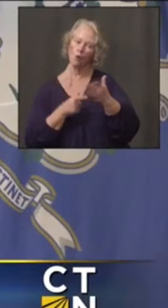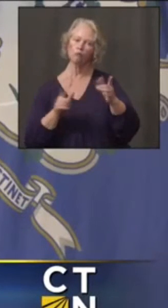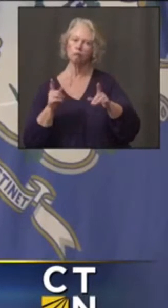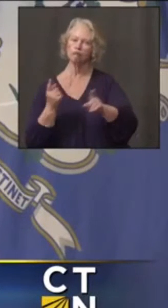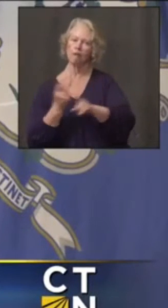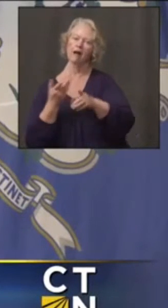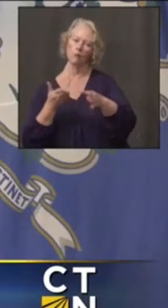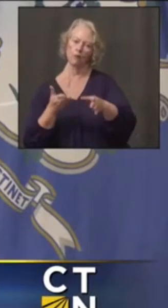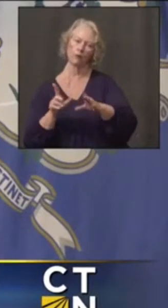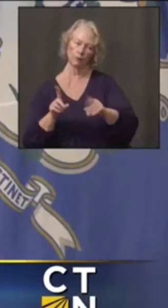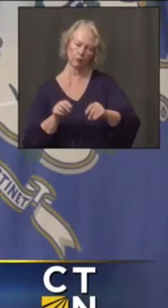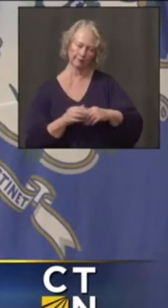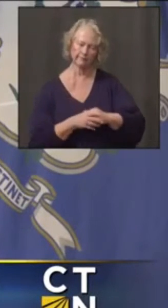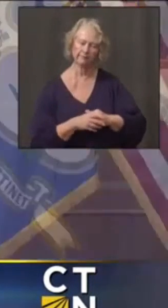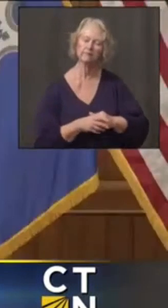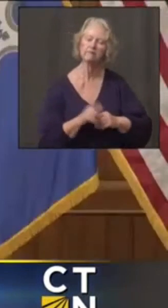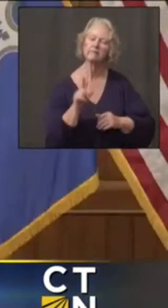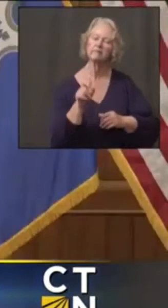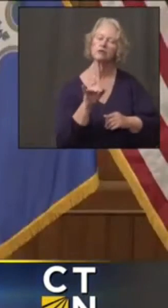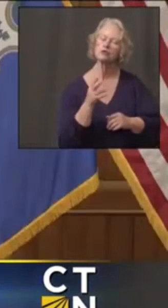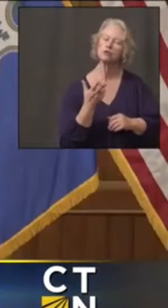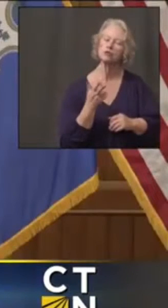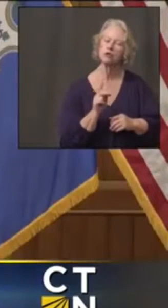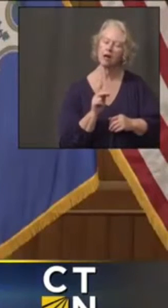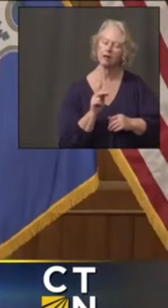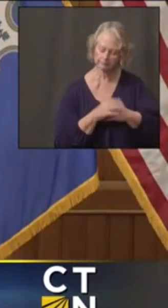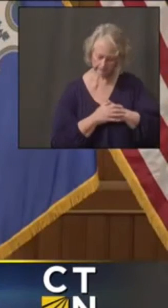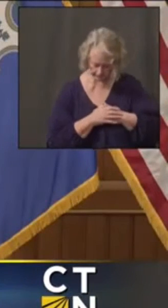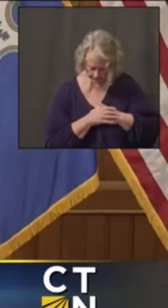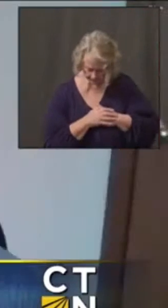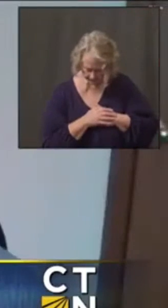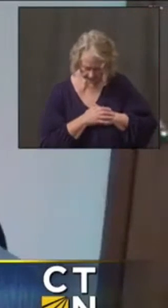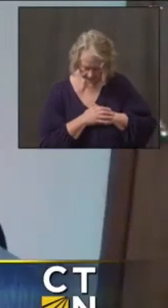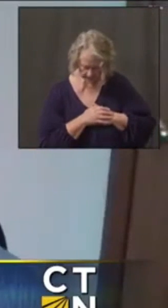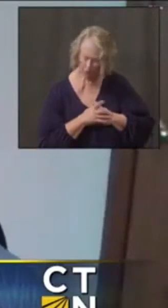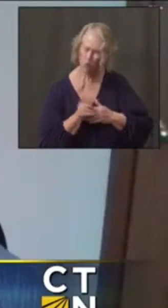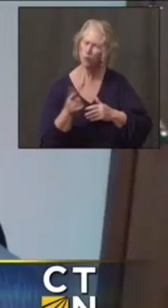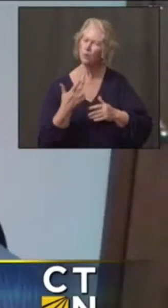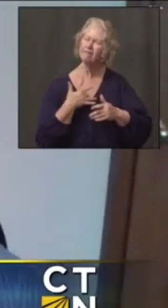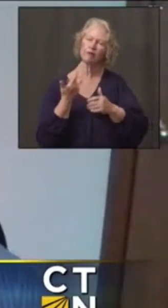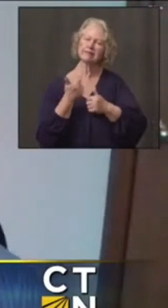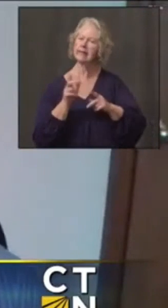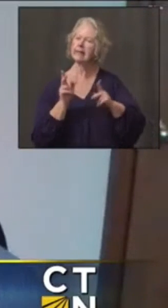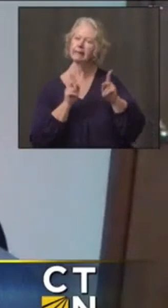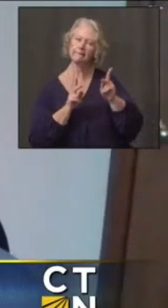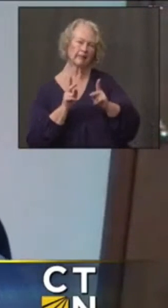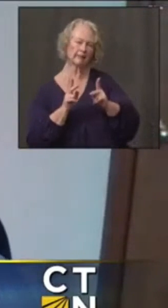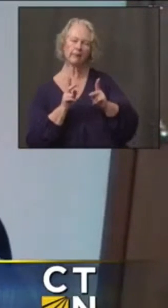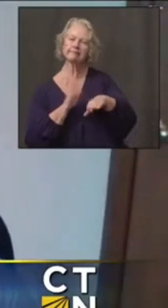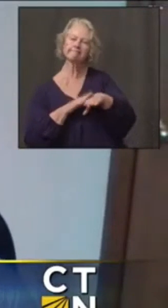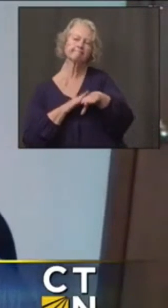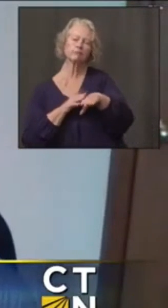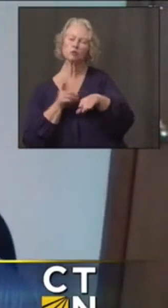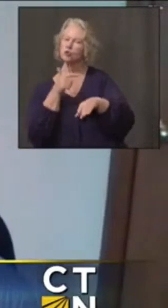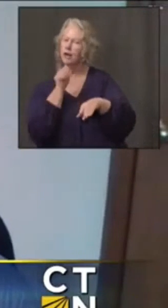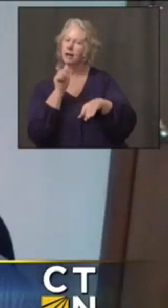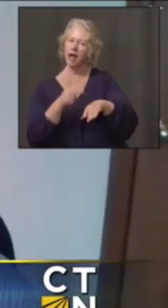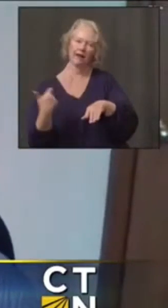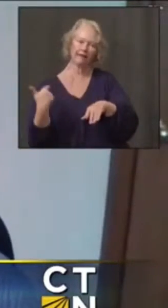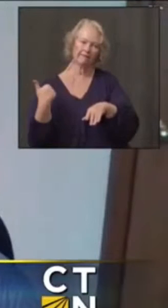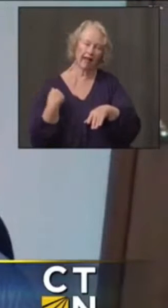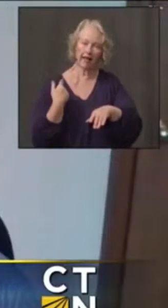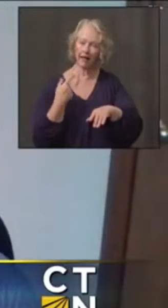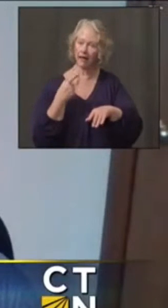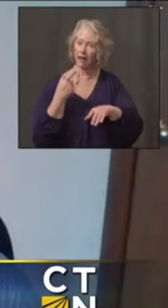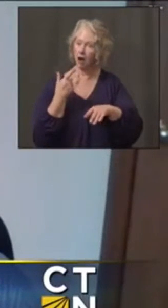Okay. And John, can you address, are there any populations that you found would not be good to get a vaccine, and are you seeing side effects?